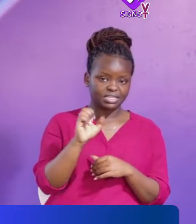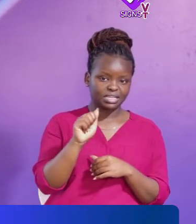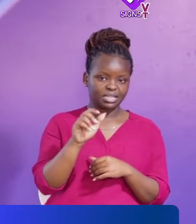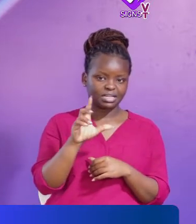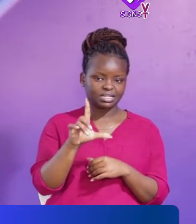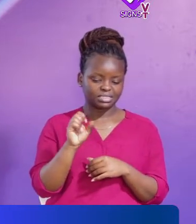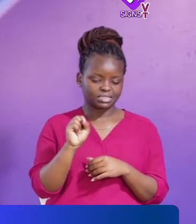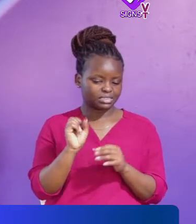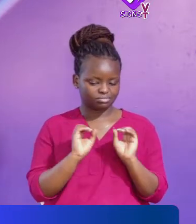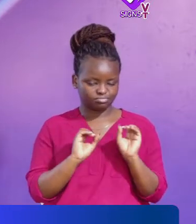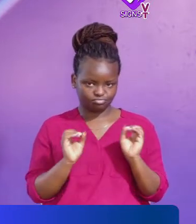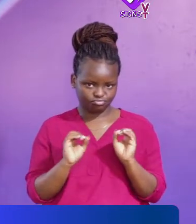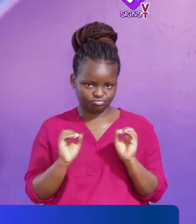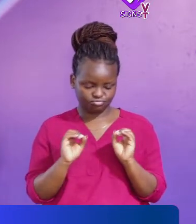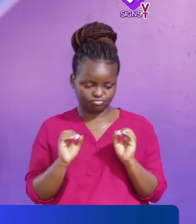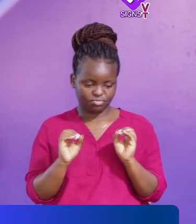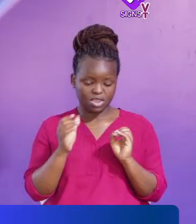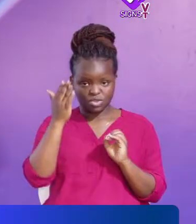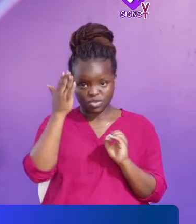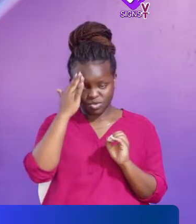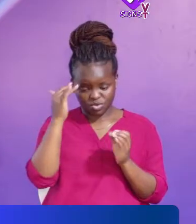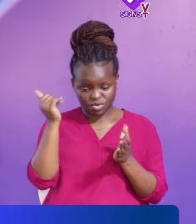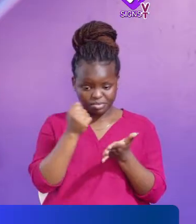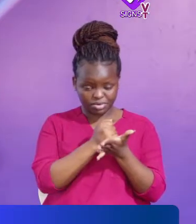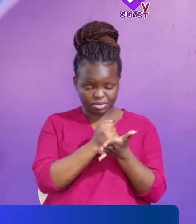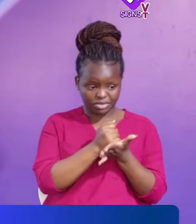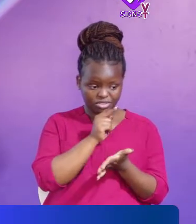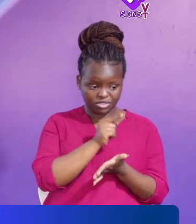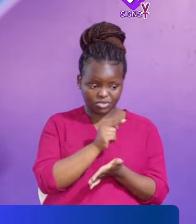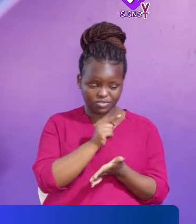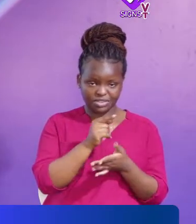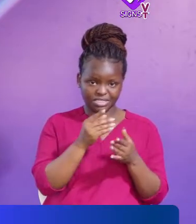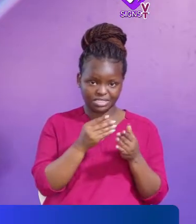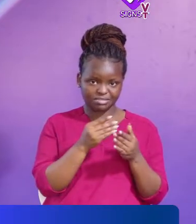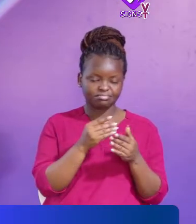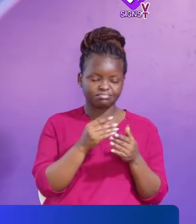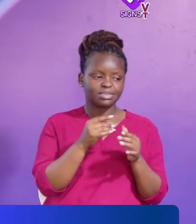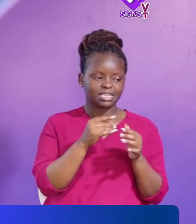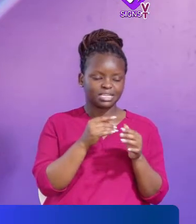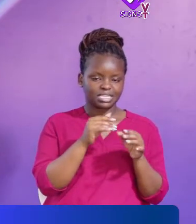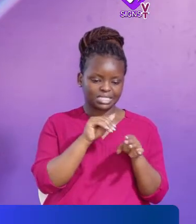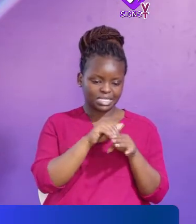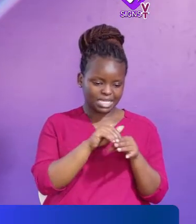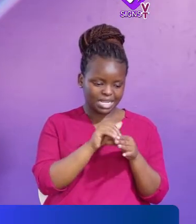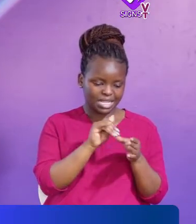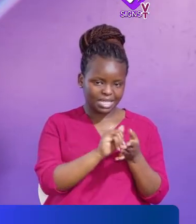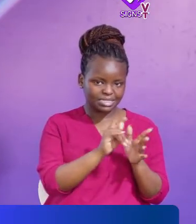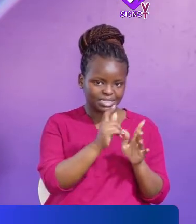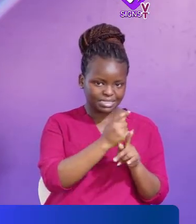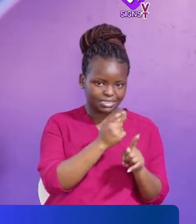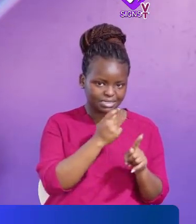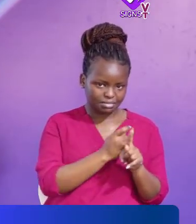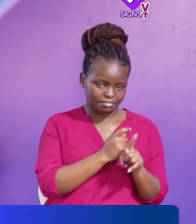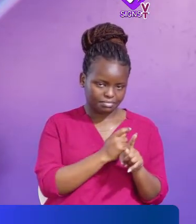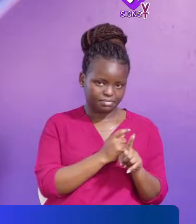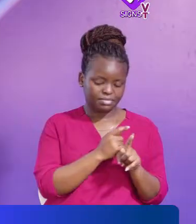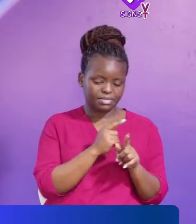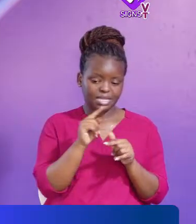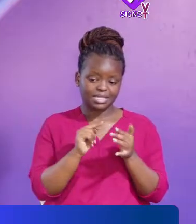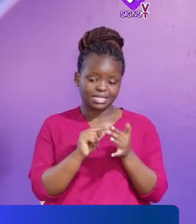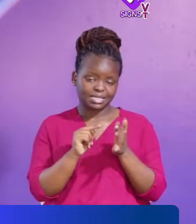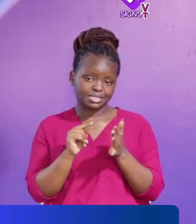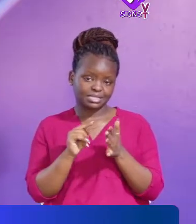the election unless you know the implementation of this deal is within that term, isn't it? So this is actually